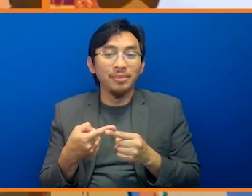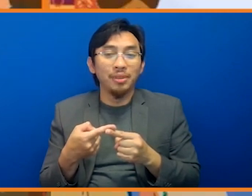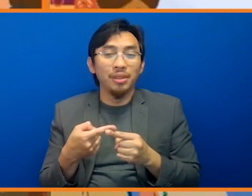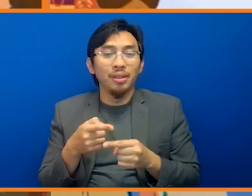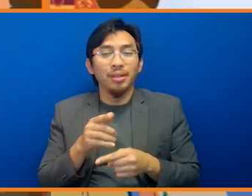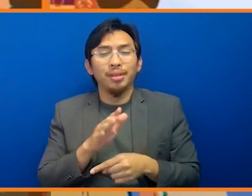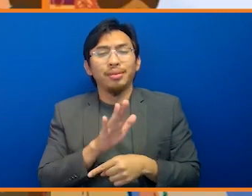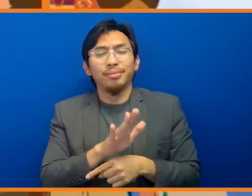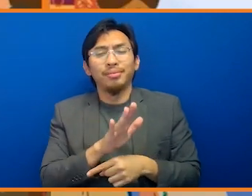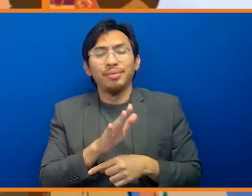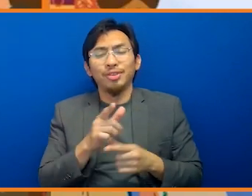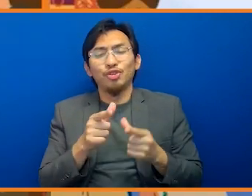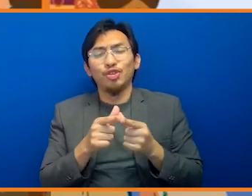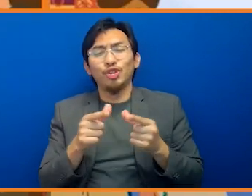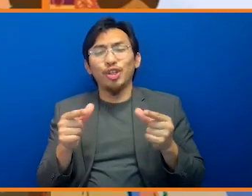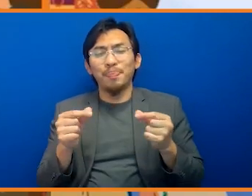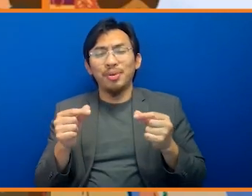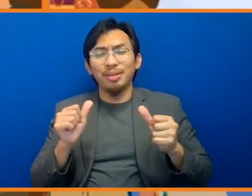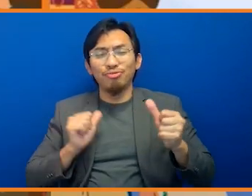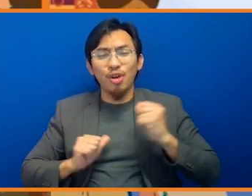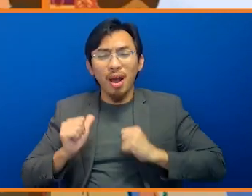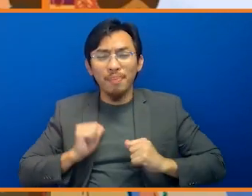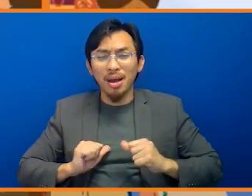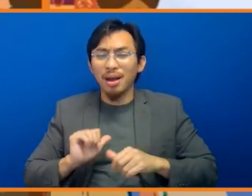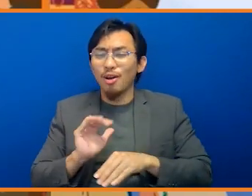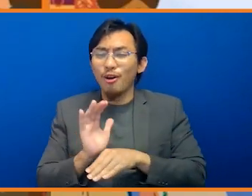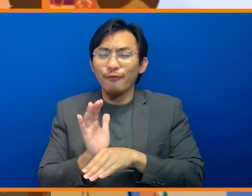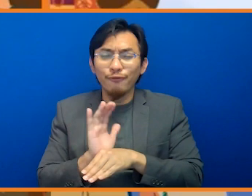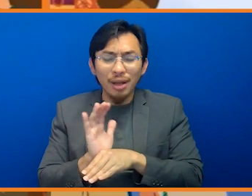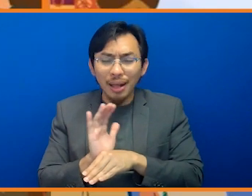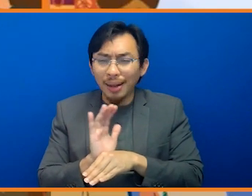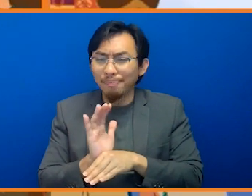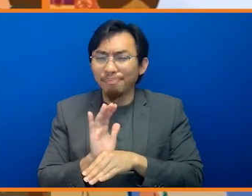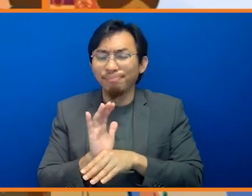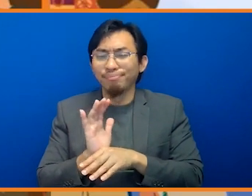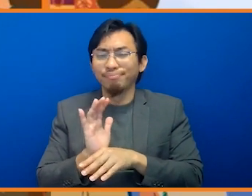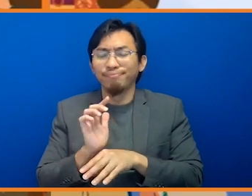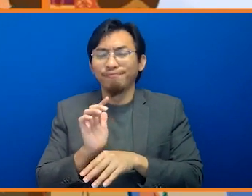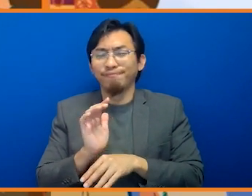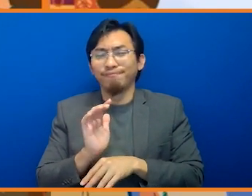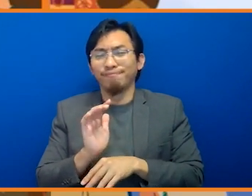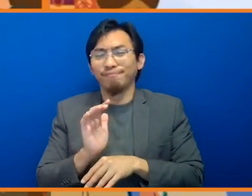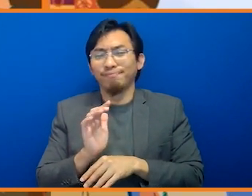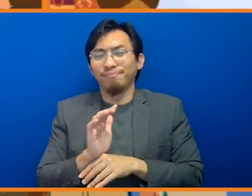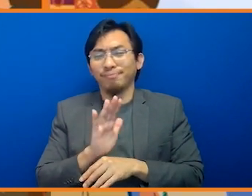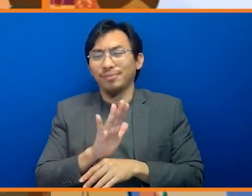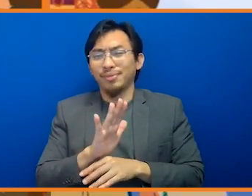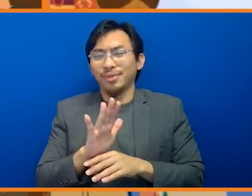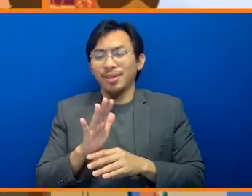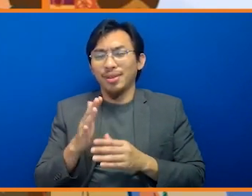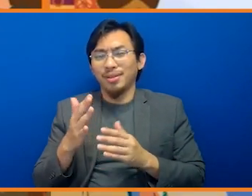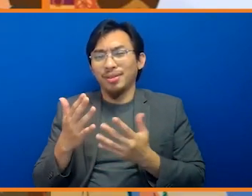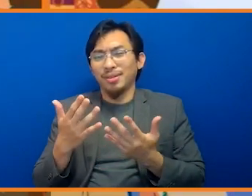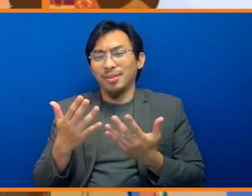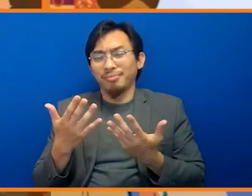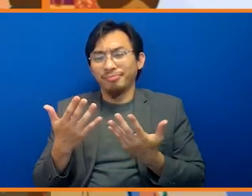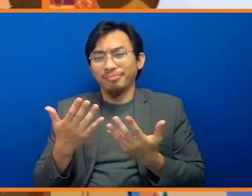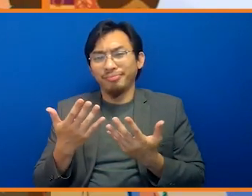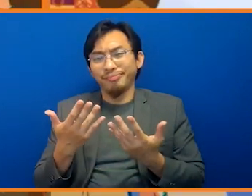Japanese, the role of Japanese drama or film in terms of DRR.